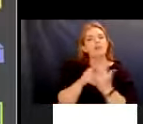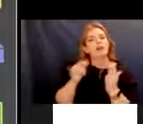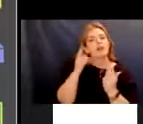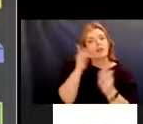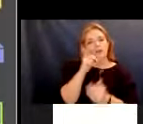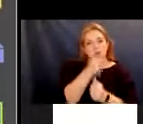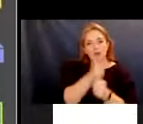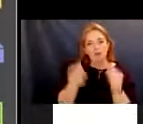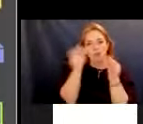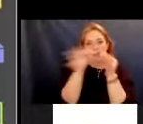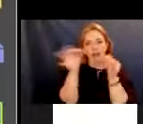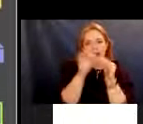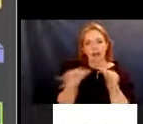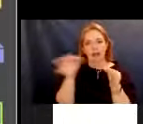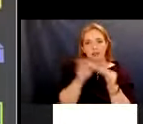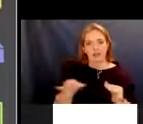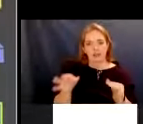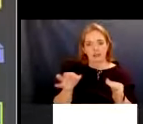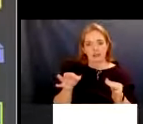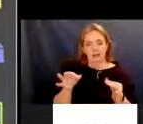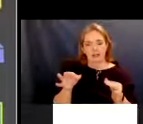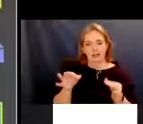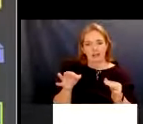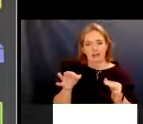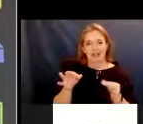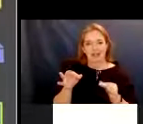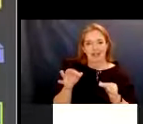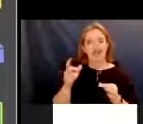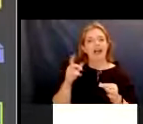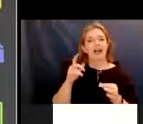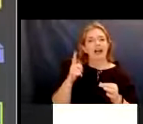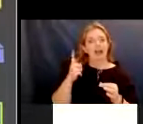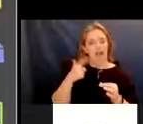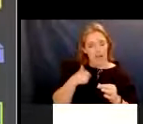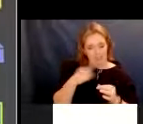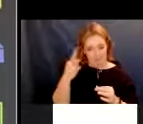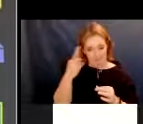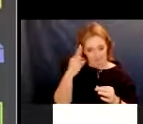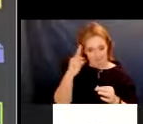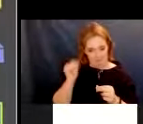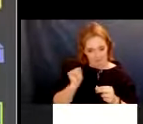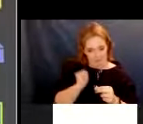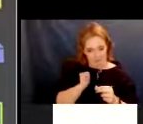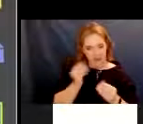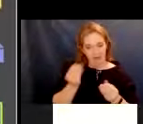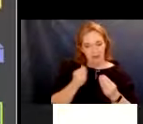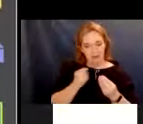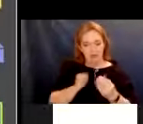lines. But what I keep telling myself is that I'm giving myself a small amount of